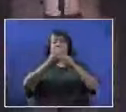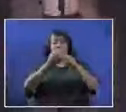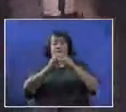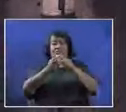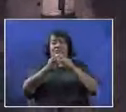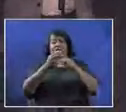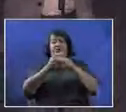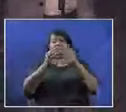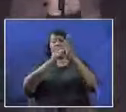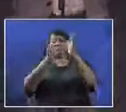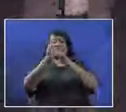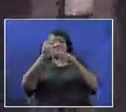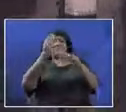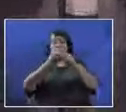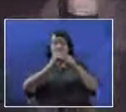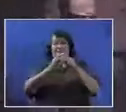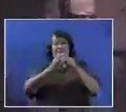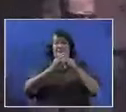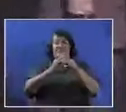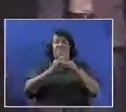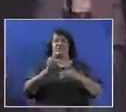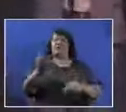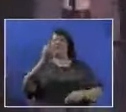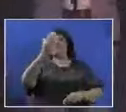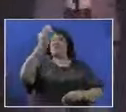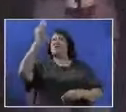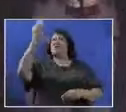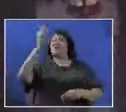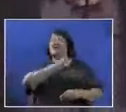you the praise. Amen.